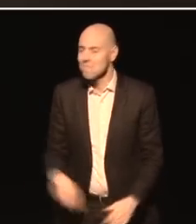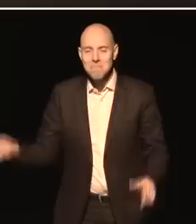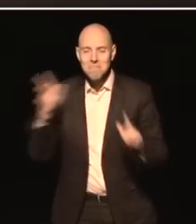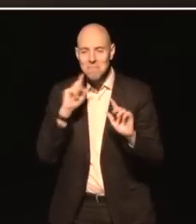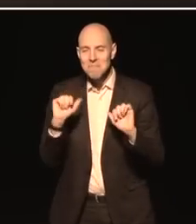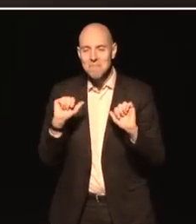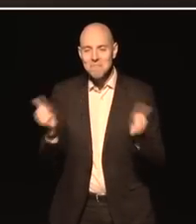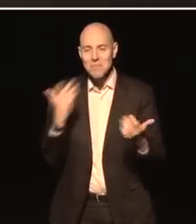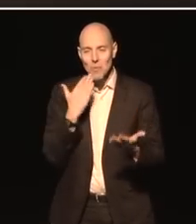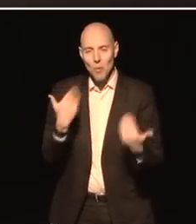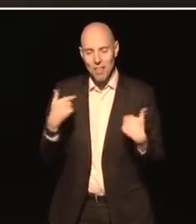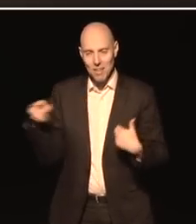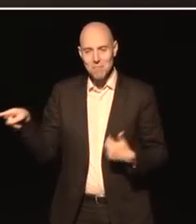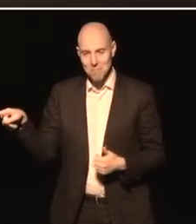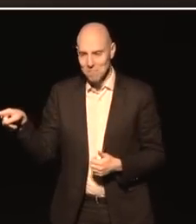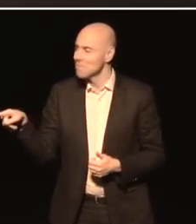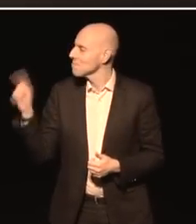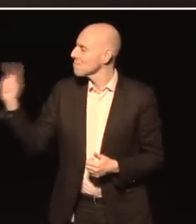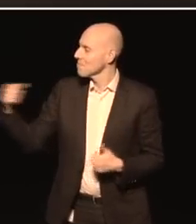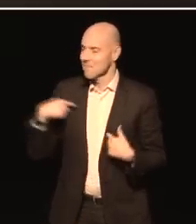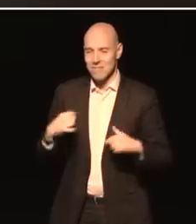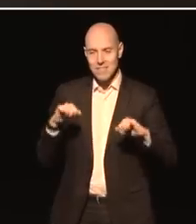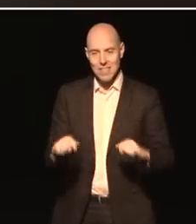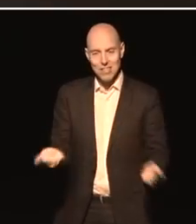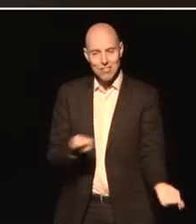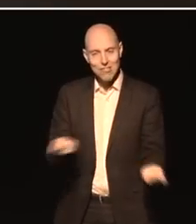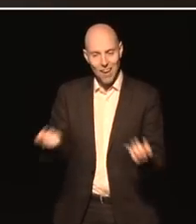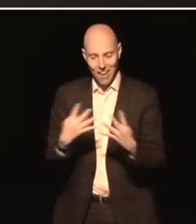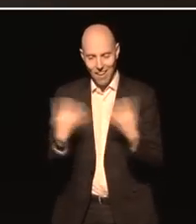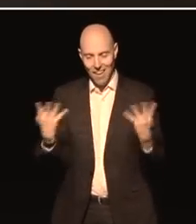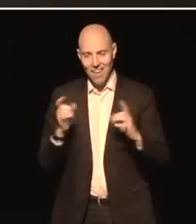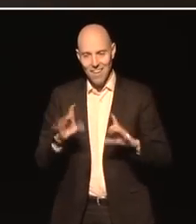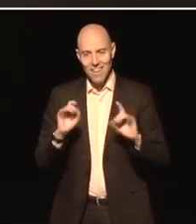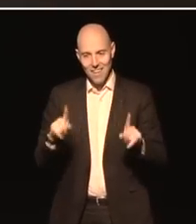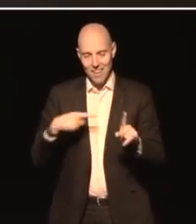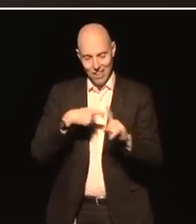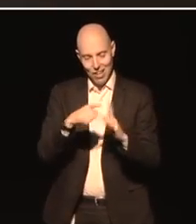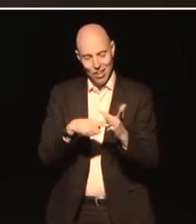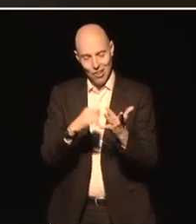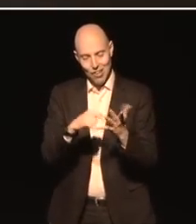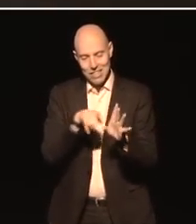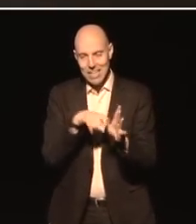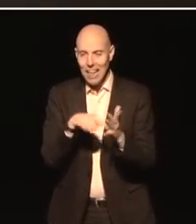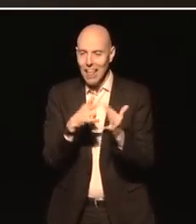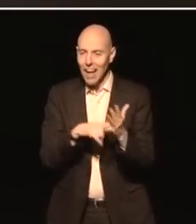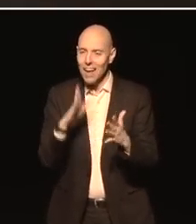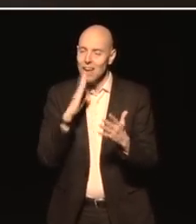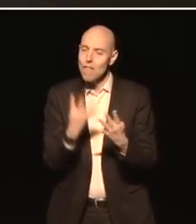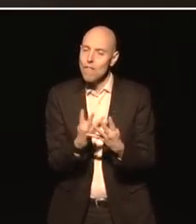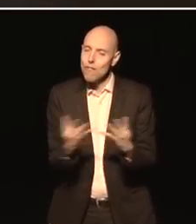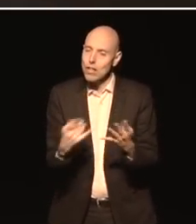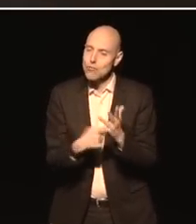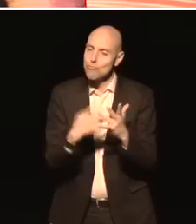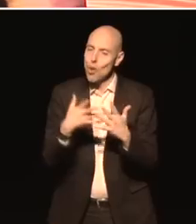Hello and welcome. As Peter said, I'm going to be chairing the discussion. I'm Kirsty Lang. I present front row